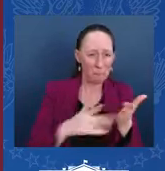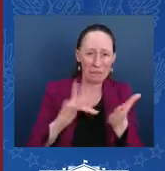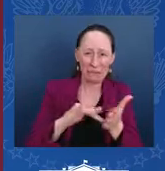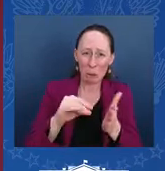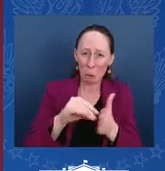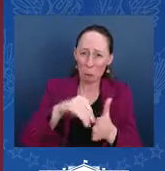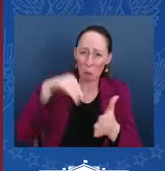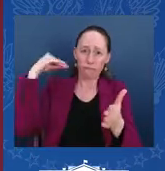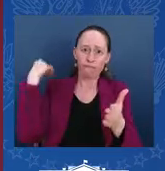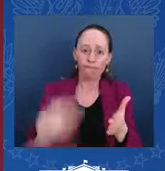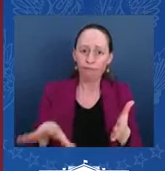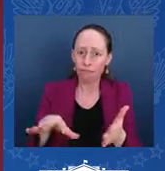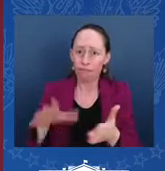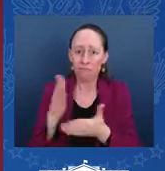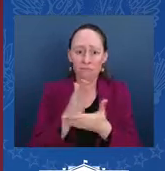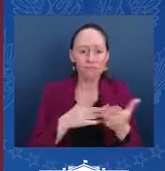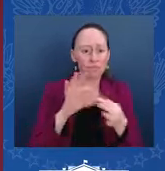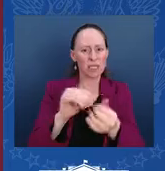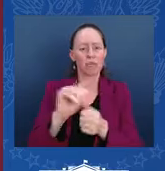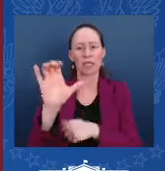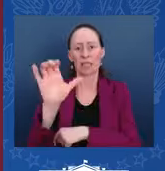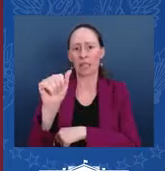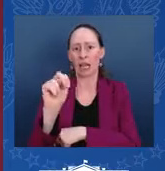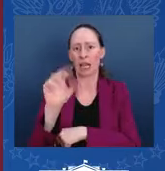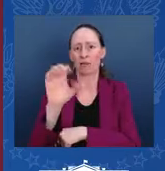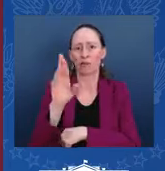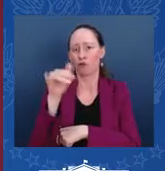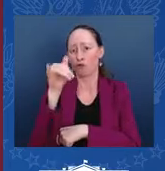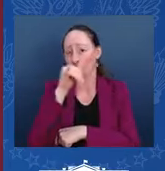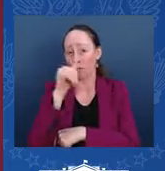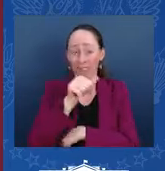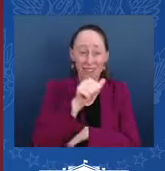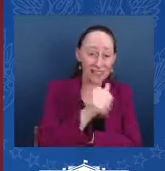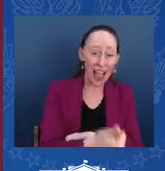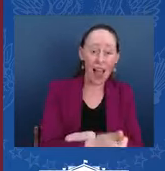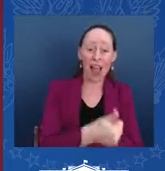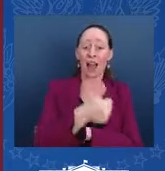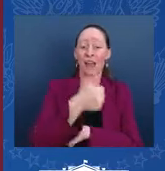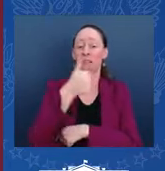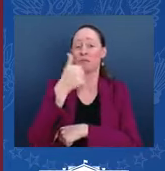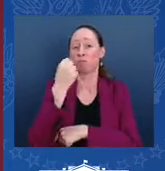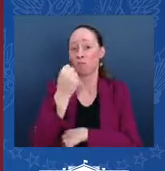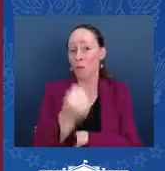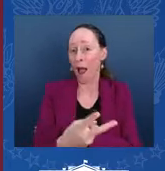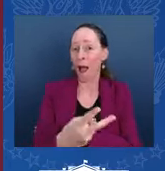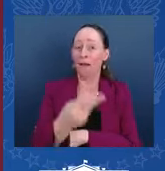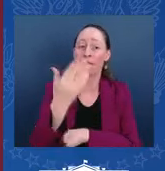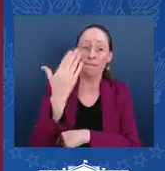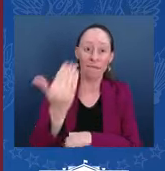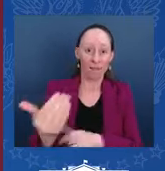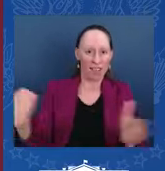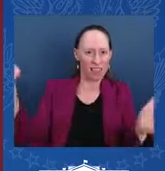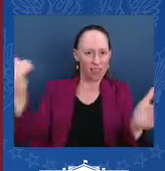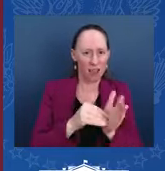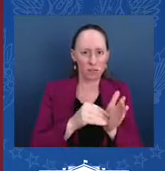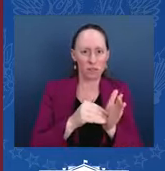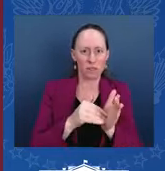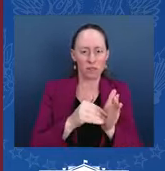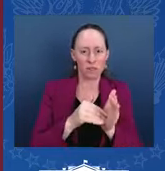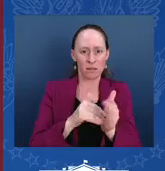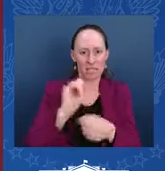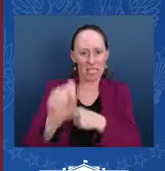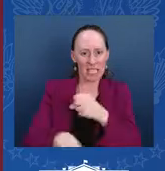drugs can cost $10,000, $12,000, $15,000 a year. That's not hyperbole, that's a fact. This change